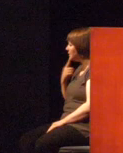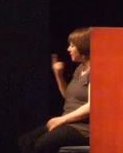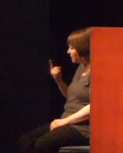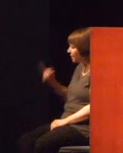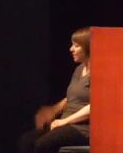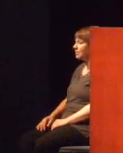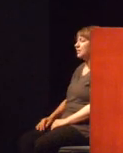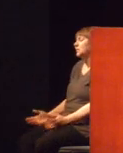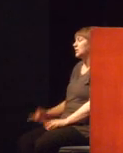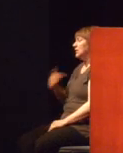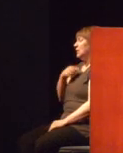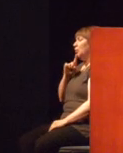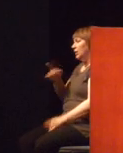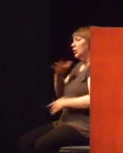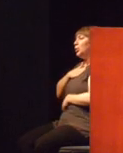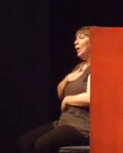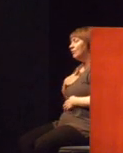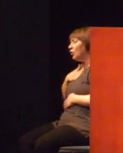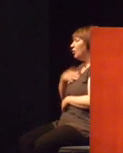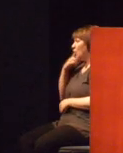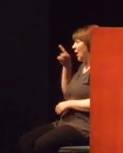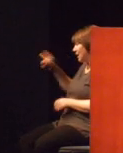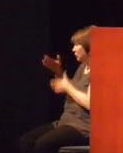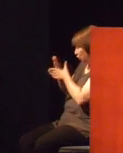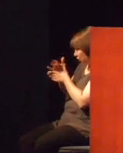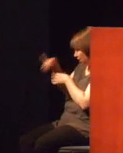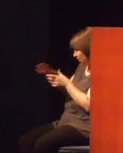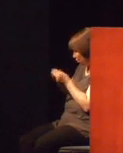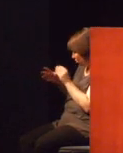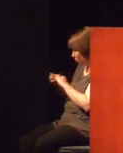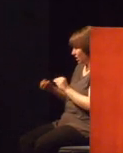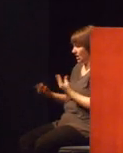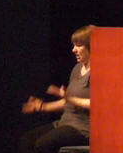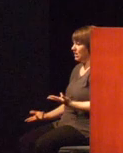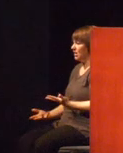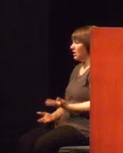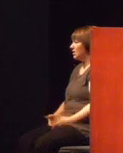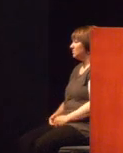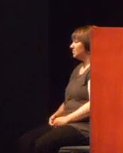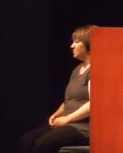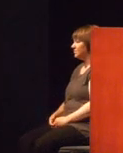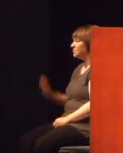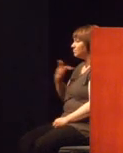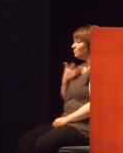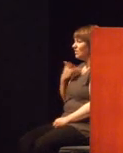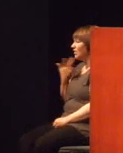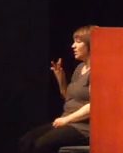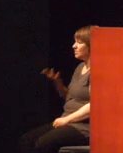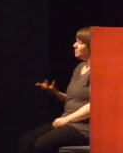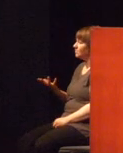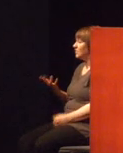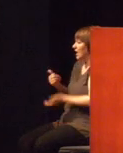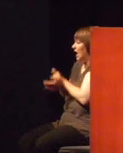am just so grateful to Dr. Curtis for sharing that story with us, because I think that